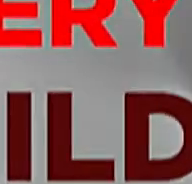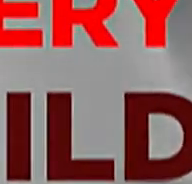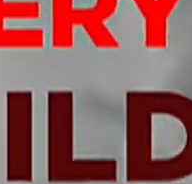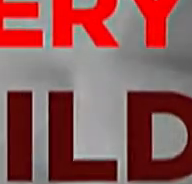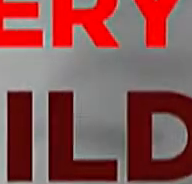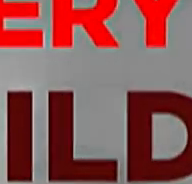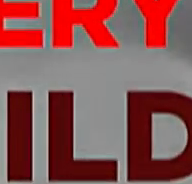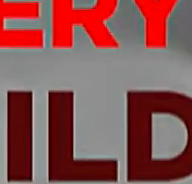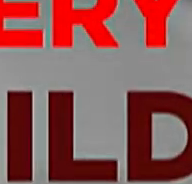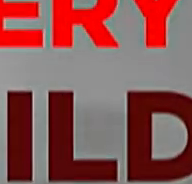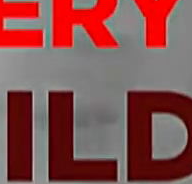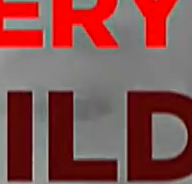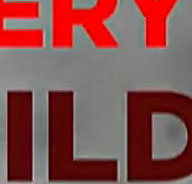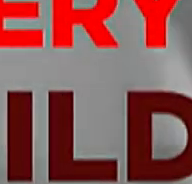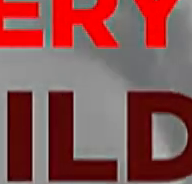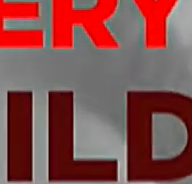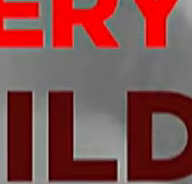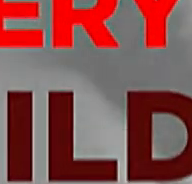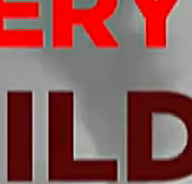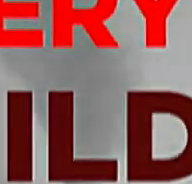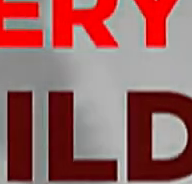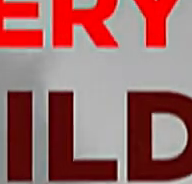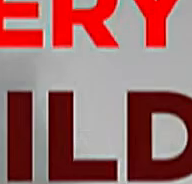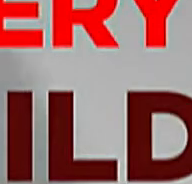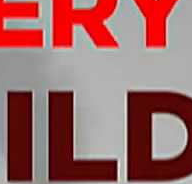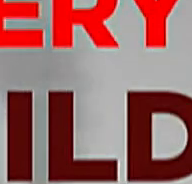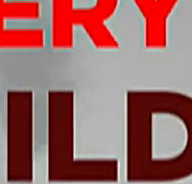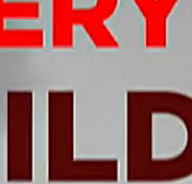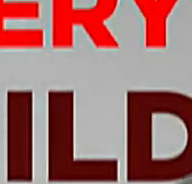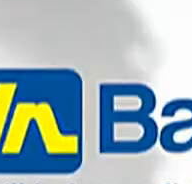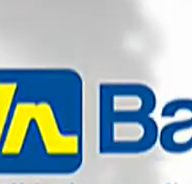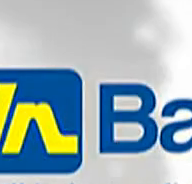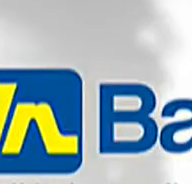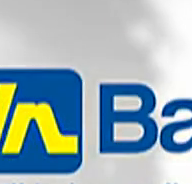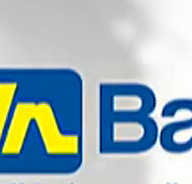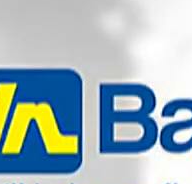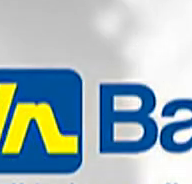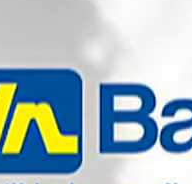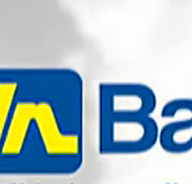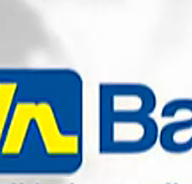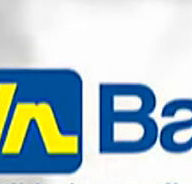Every child deserves your love.